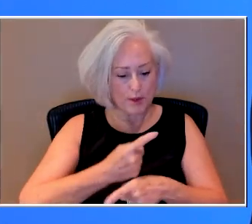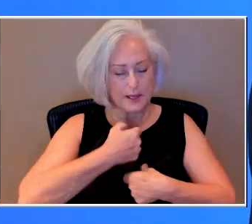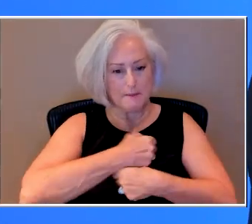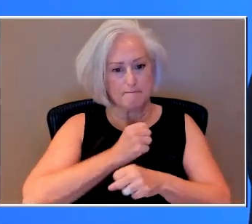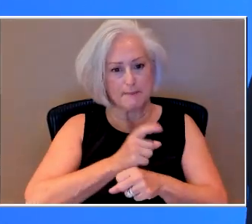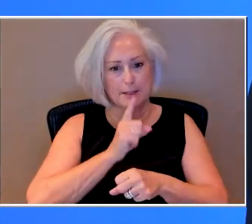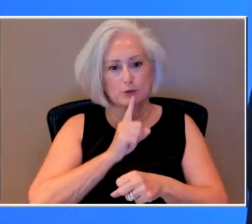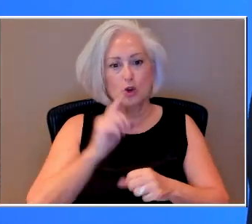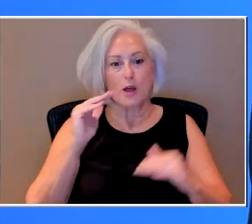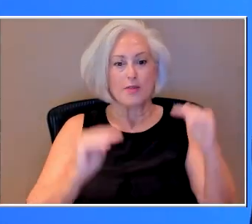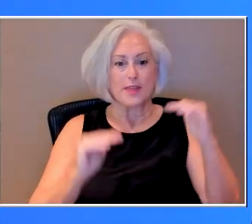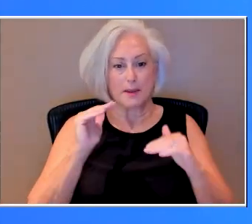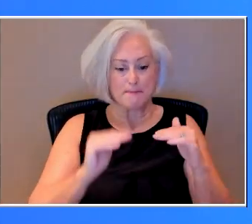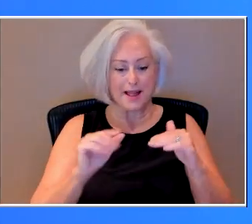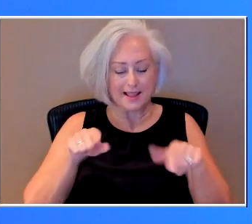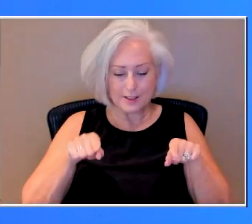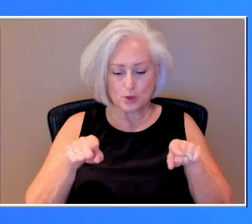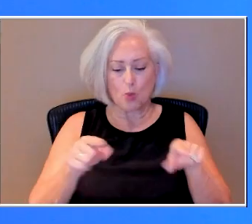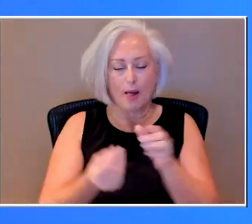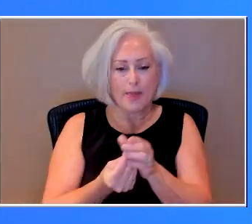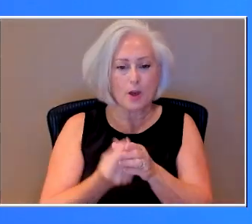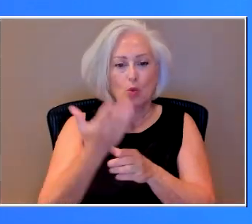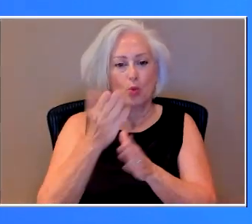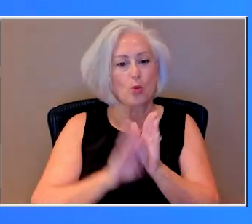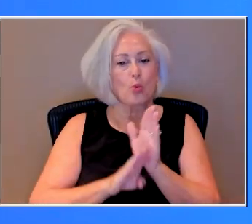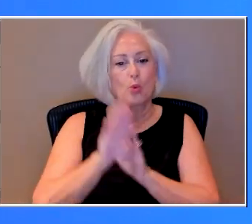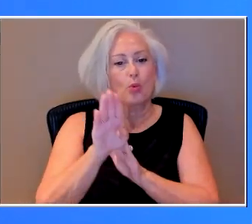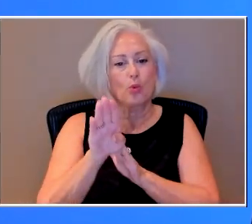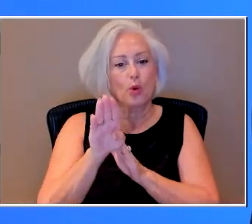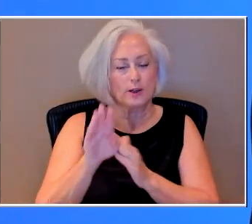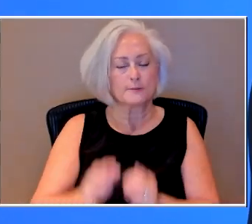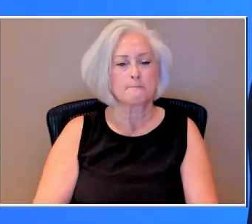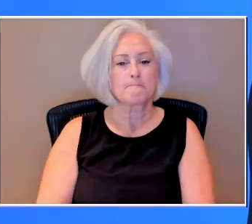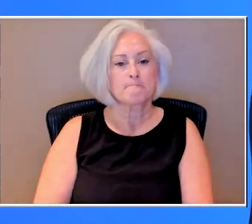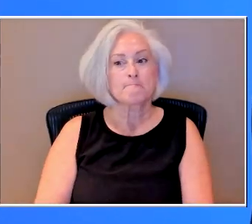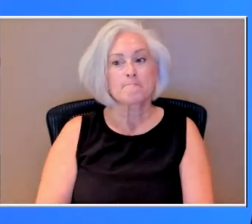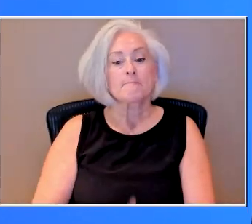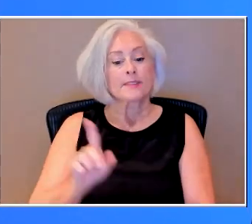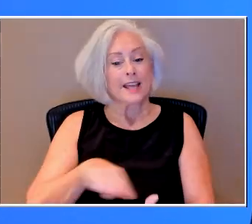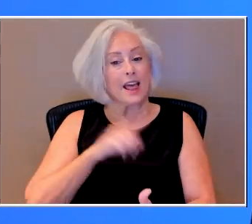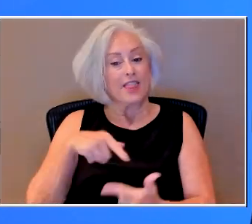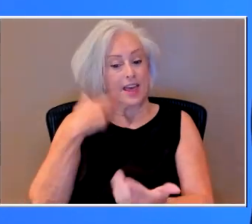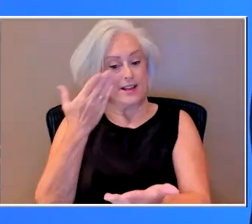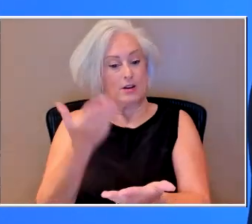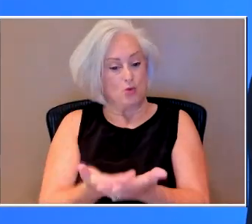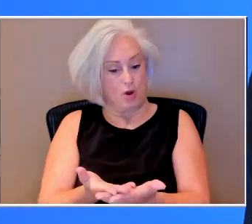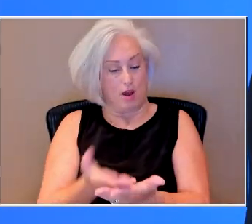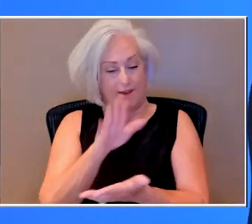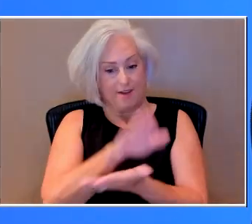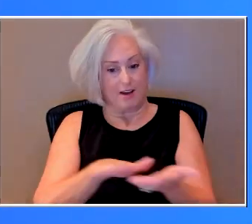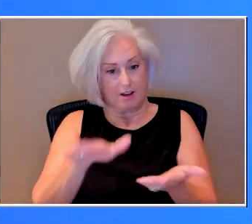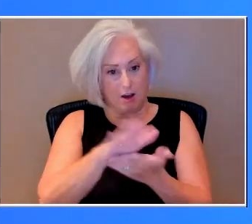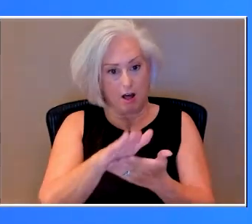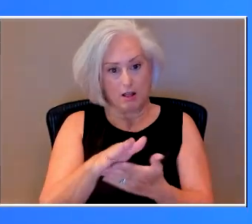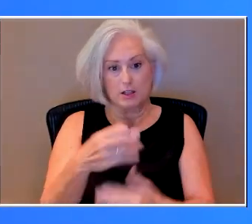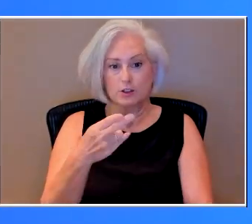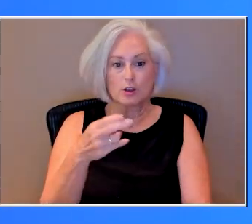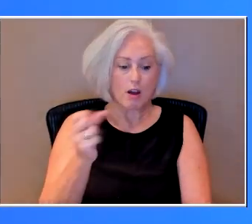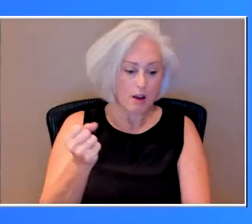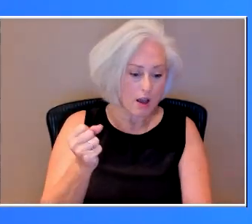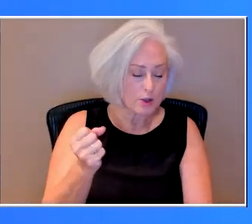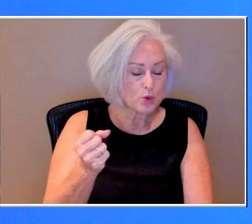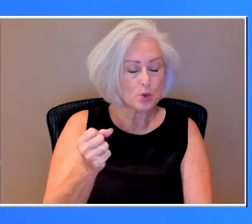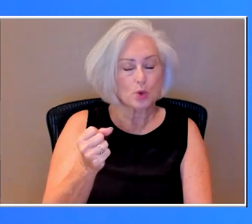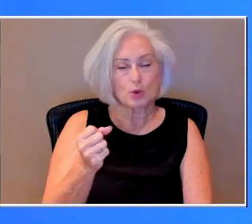as they grow and develop, so that once they hit college and high school, high school, college, and then hopefully